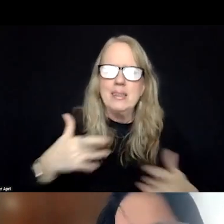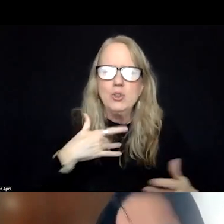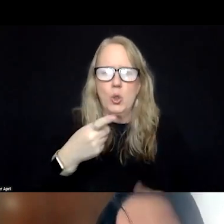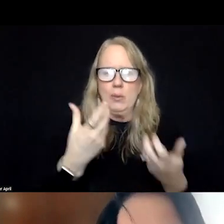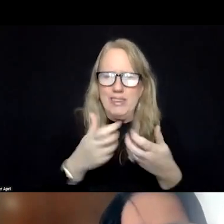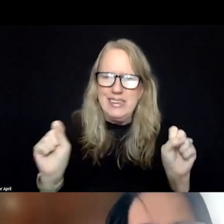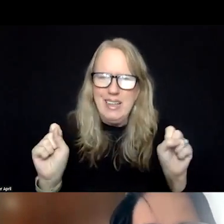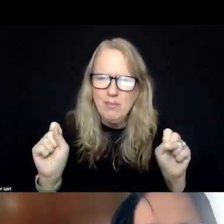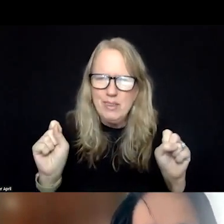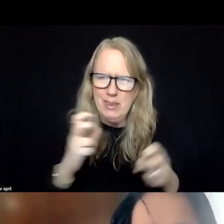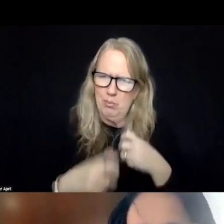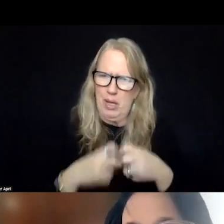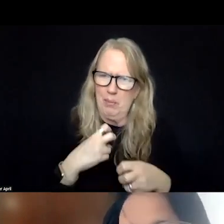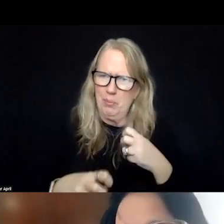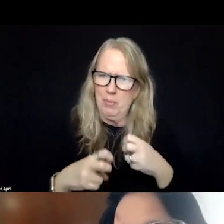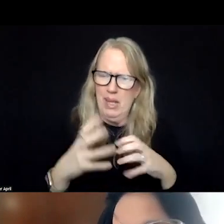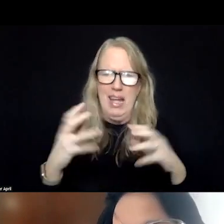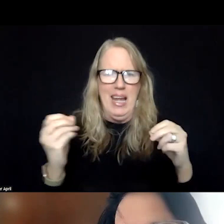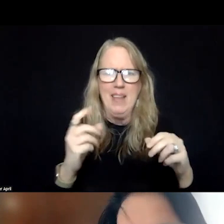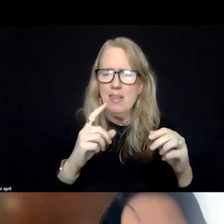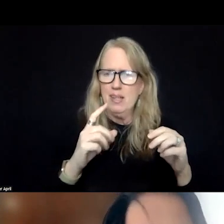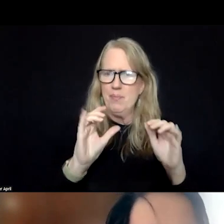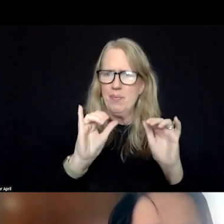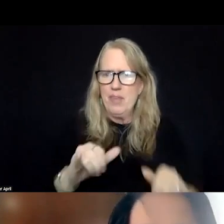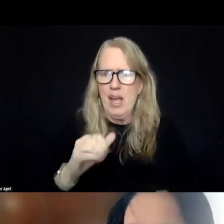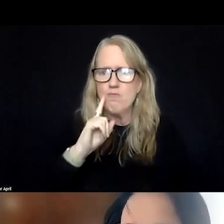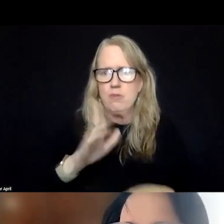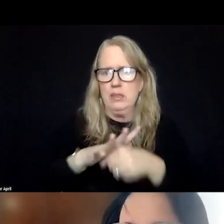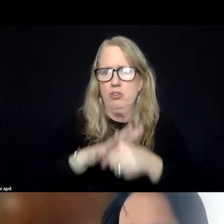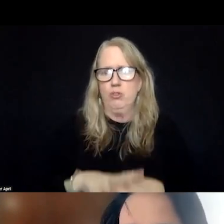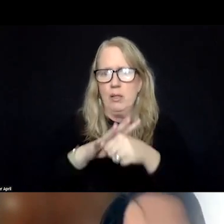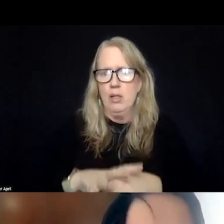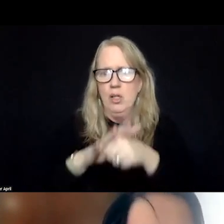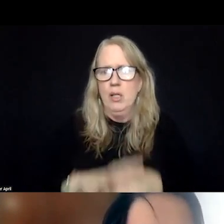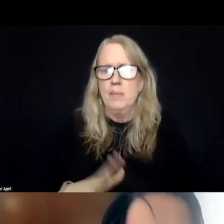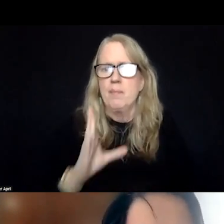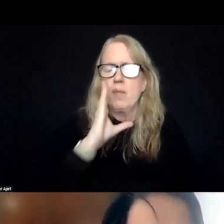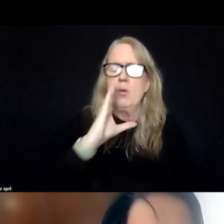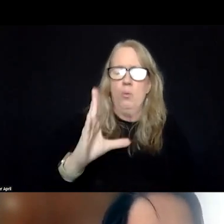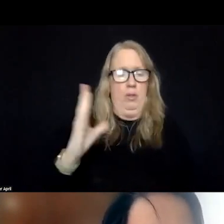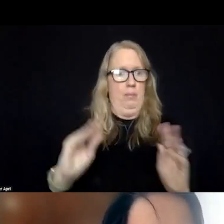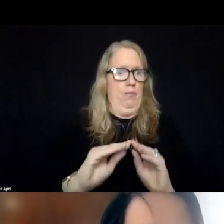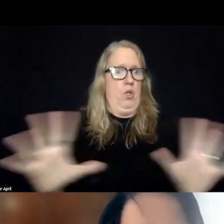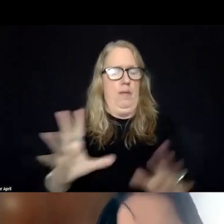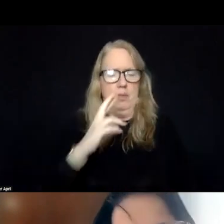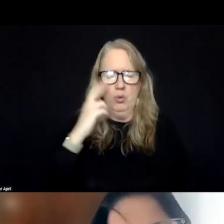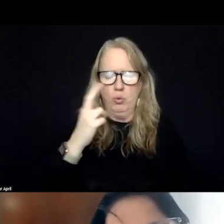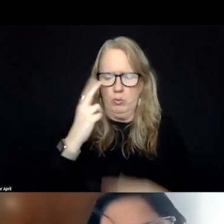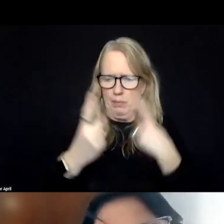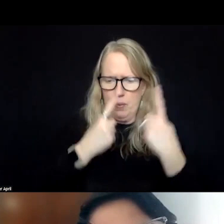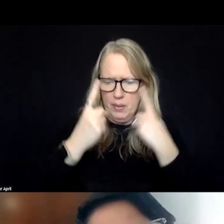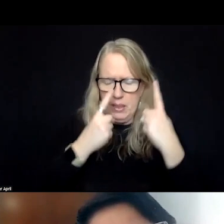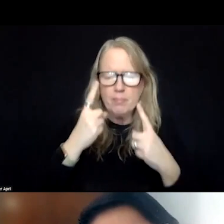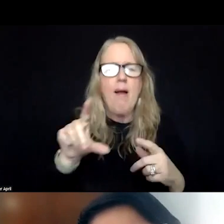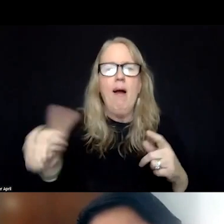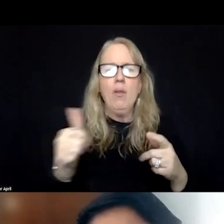safety hazard. And that really distressed this individual for obvious reasons. We have to think about that. Another